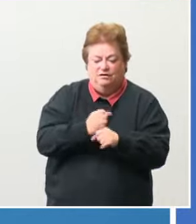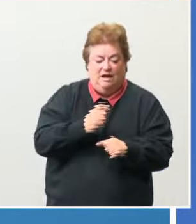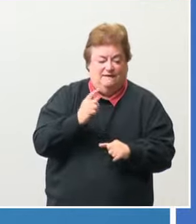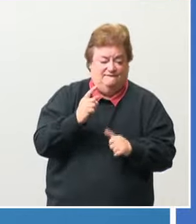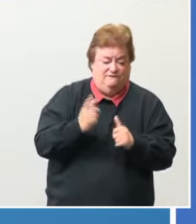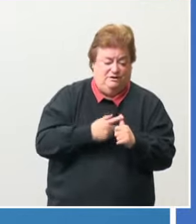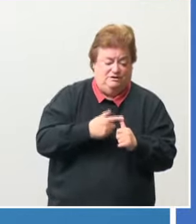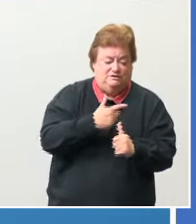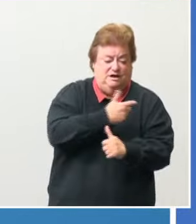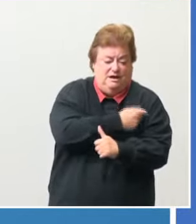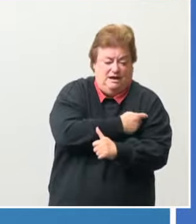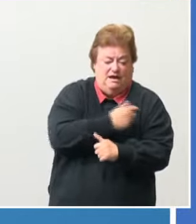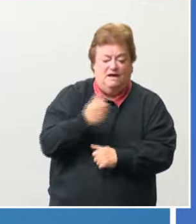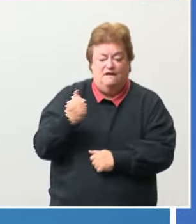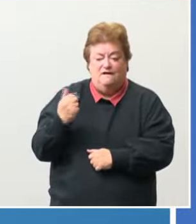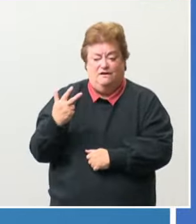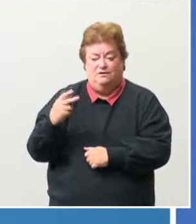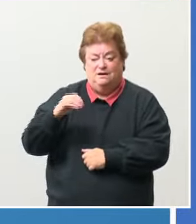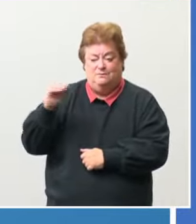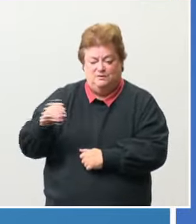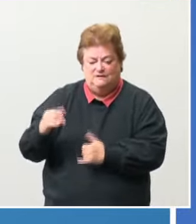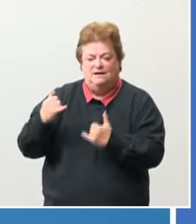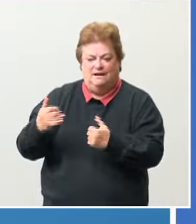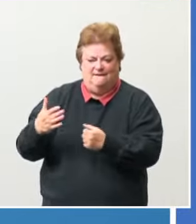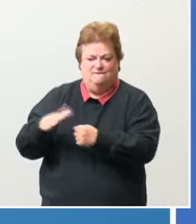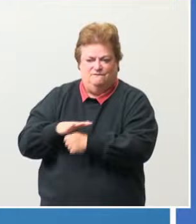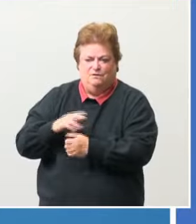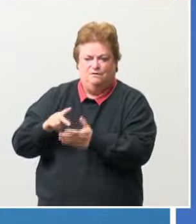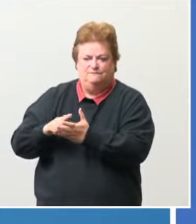about 13% of them are fully vaccinated.